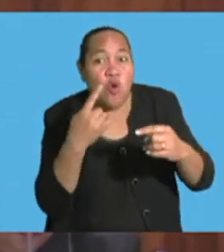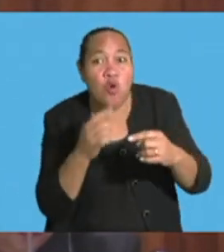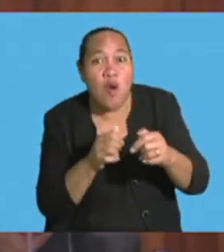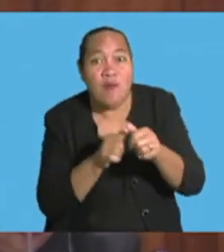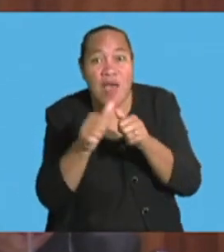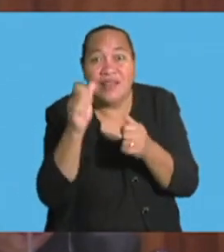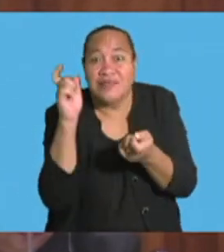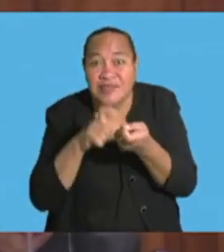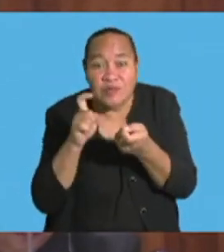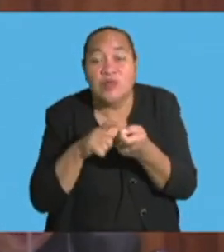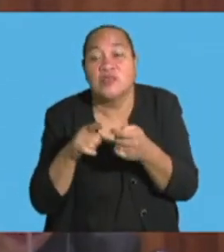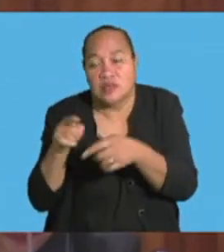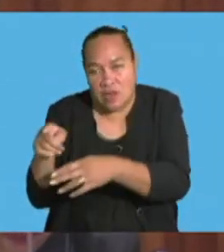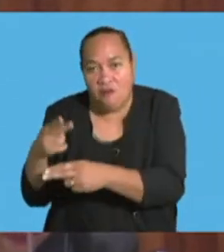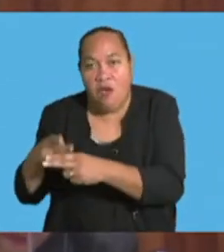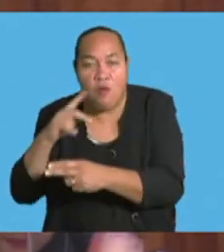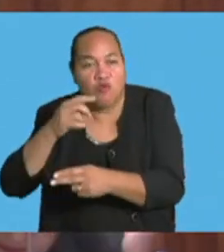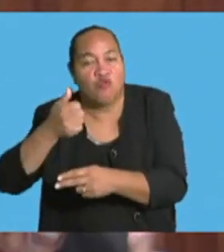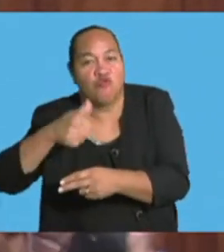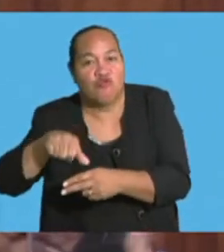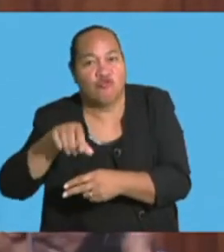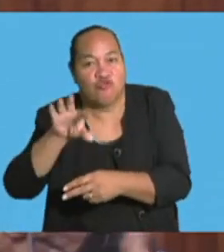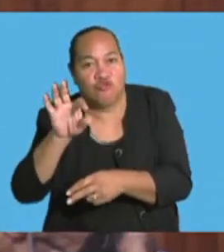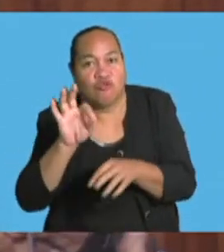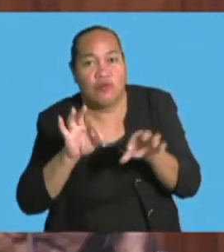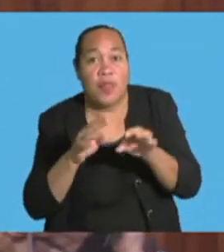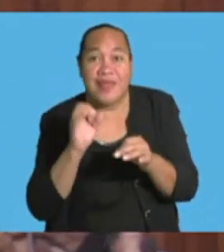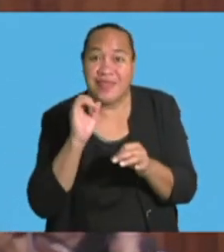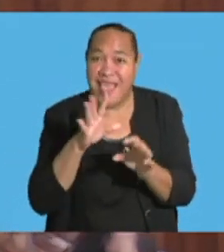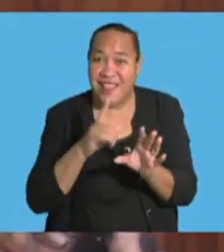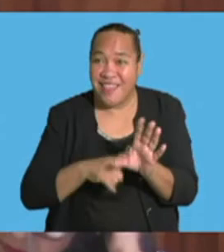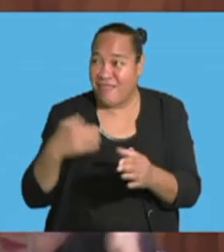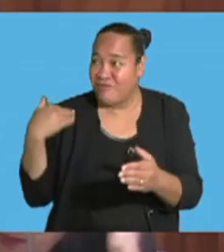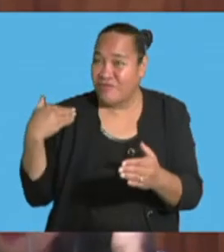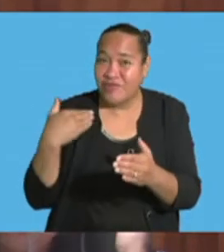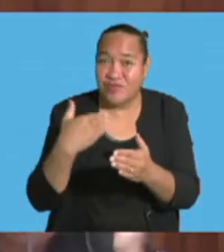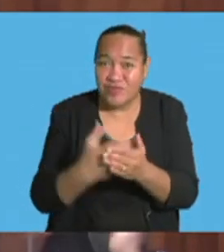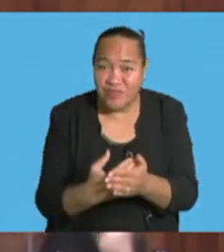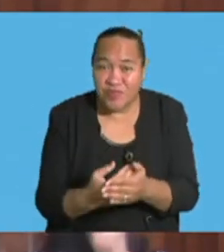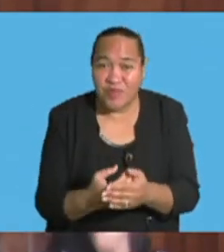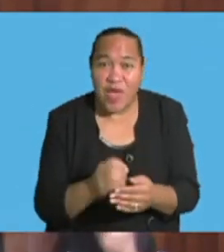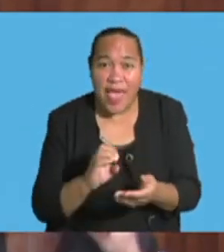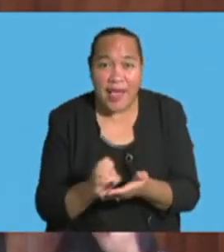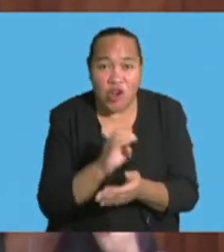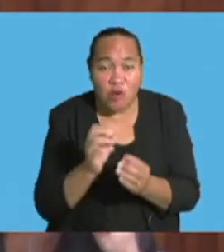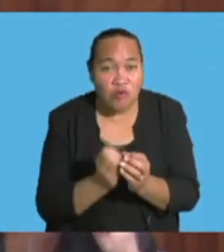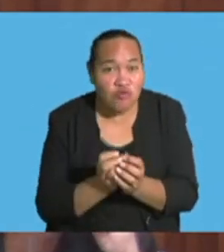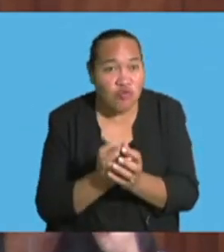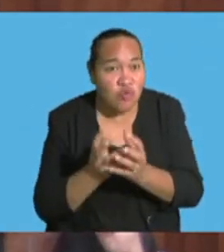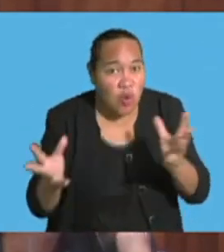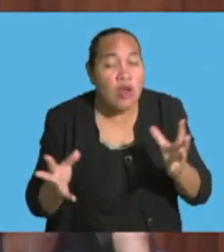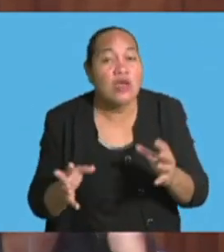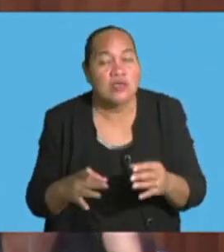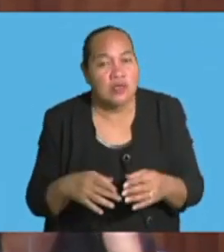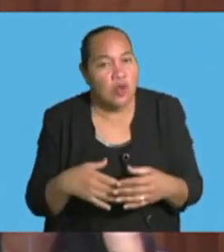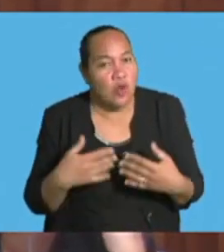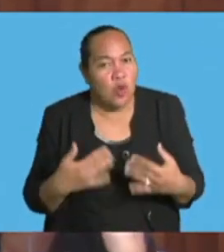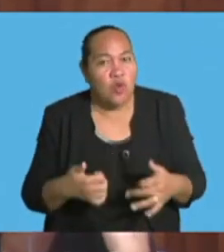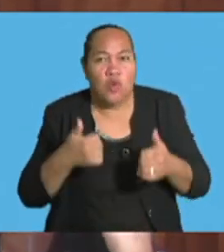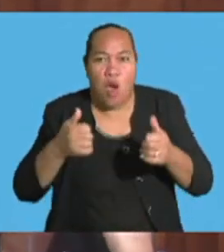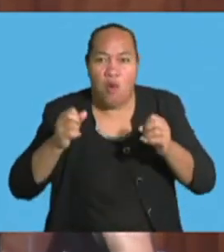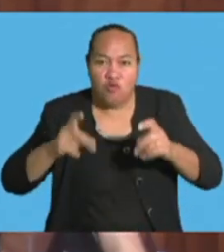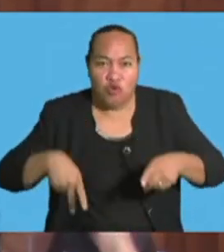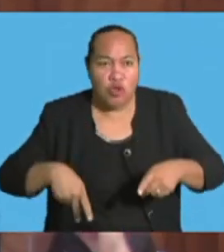Mr. Speaker, sir, the 10 consecutive years of economic growth created huge employment opportunities